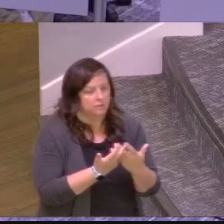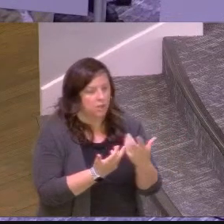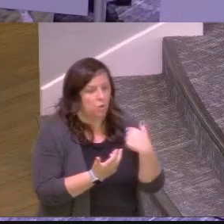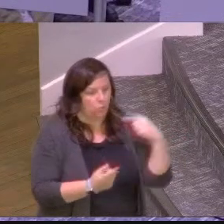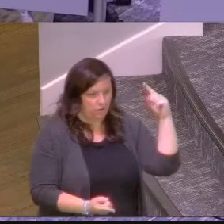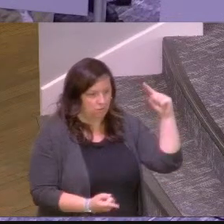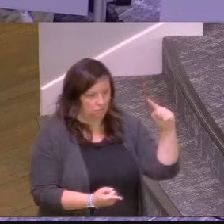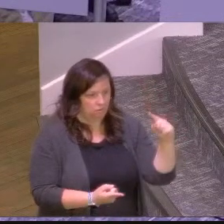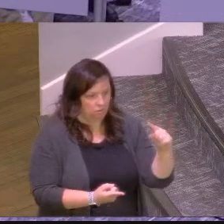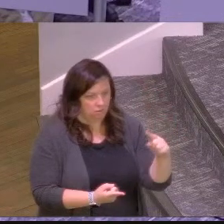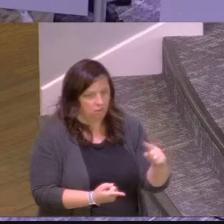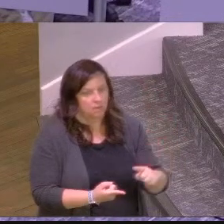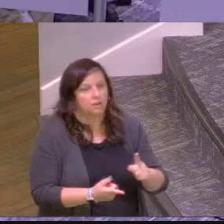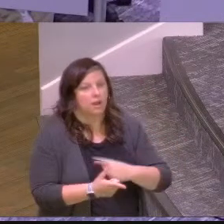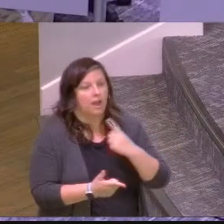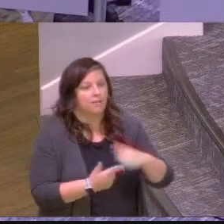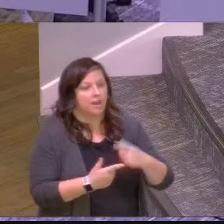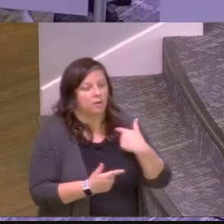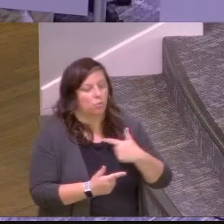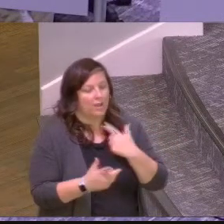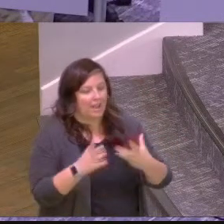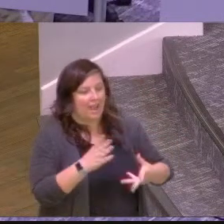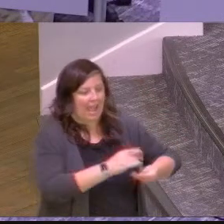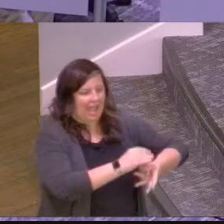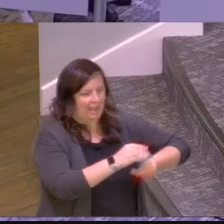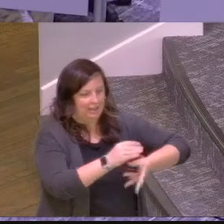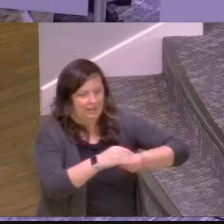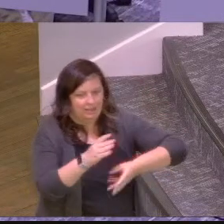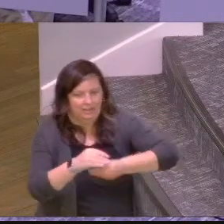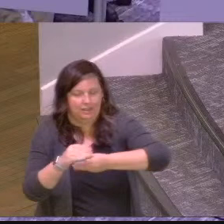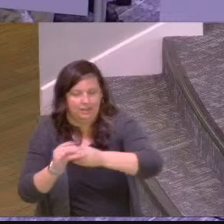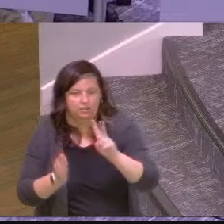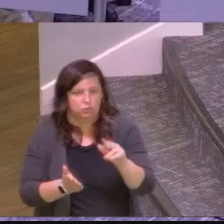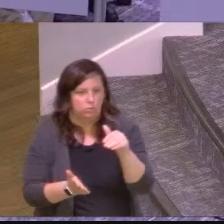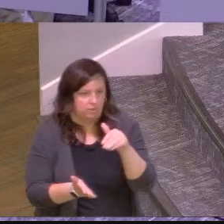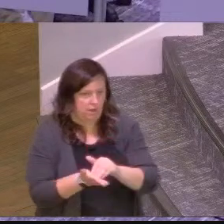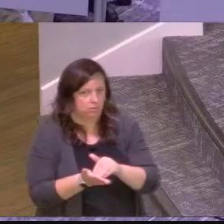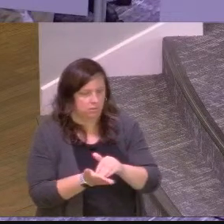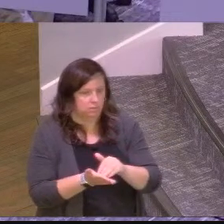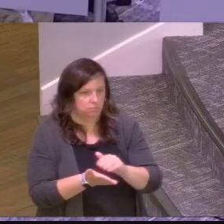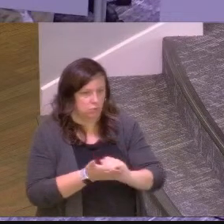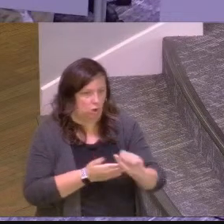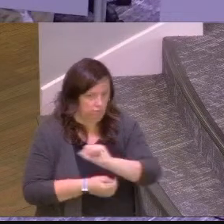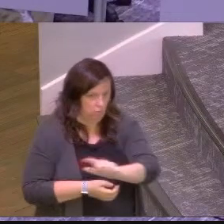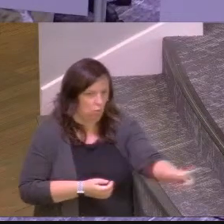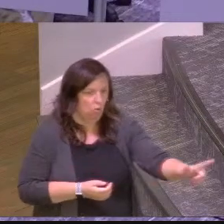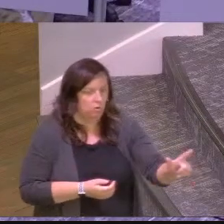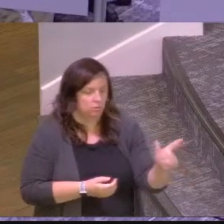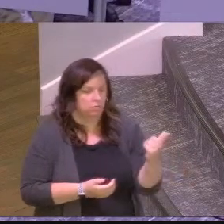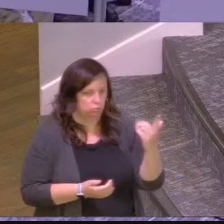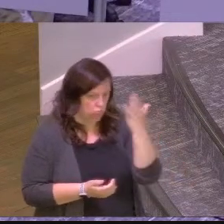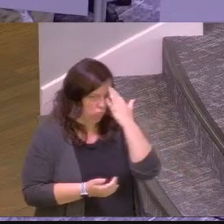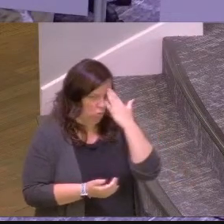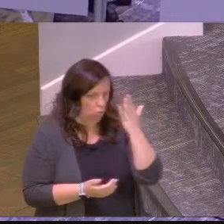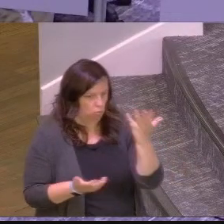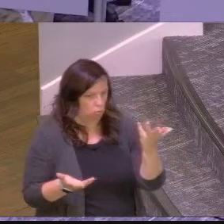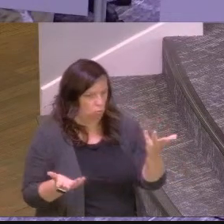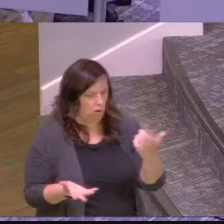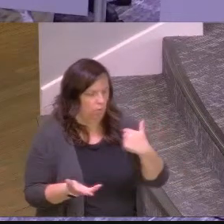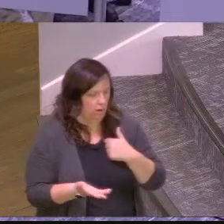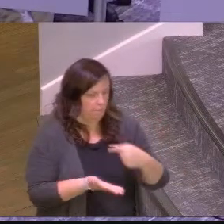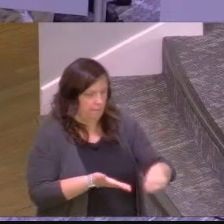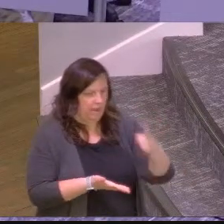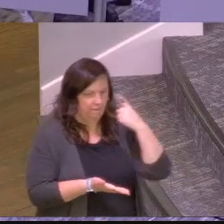we added $2,000 across the board to come up with our new salary schedules. And then after that, we applied the COLA across the board of